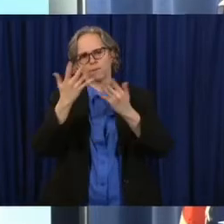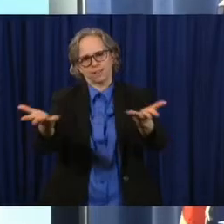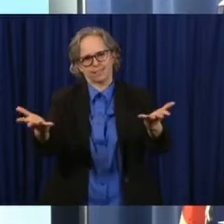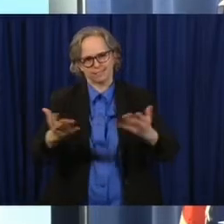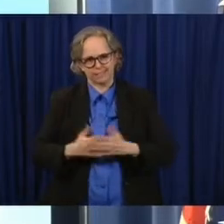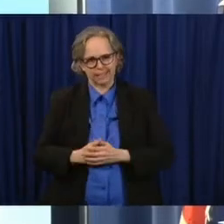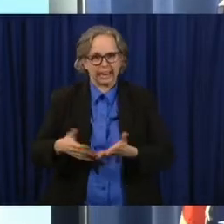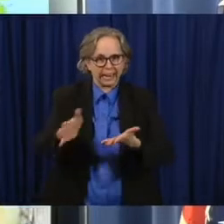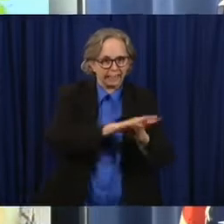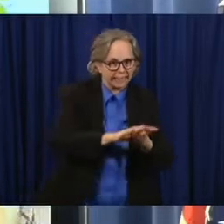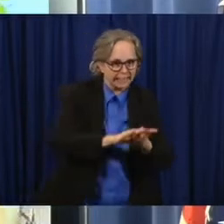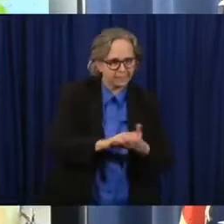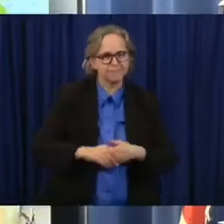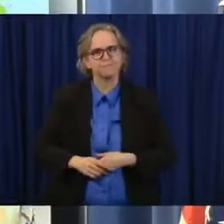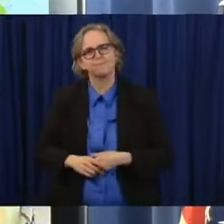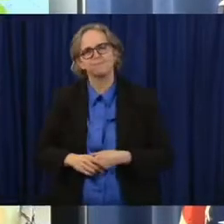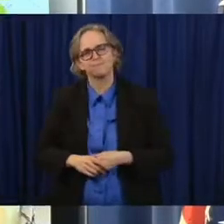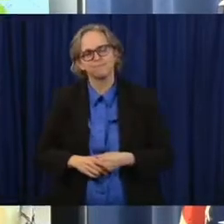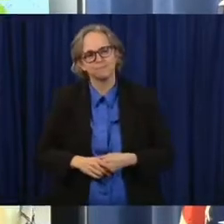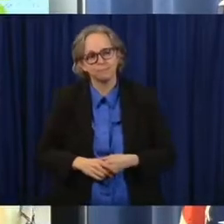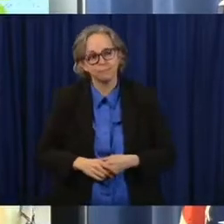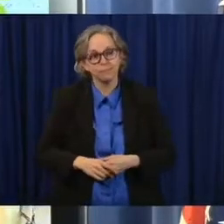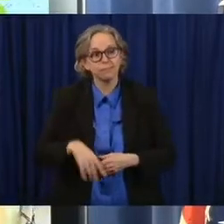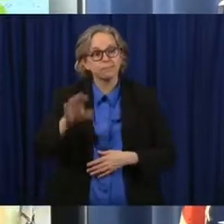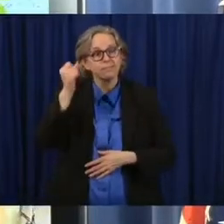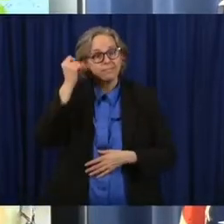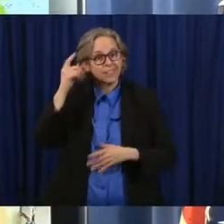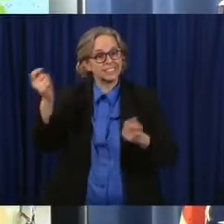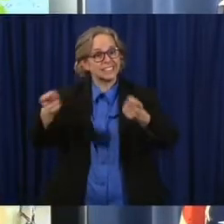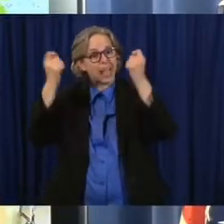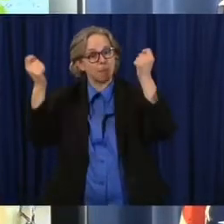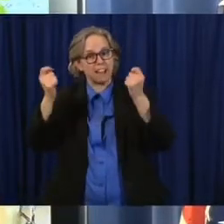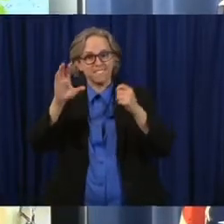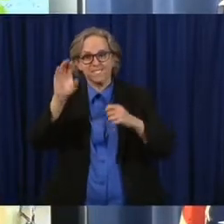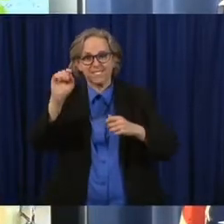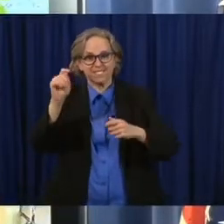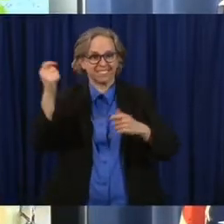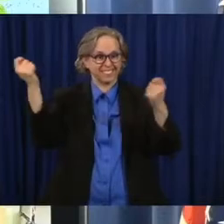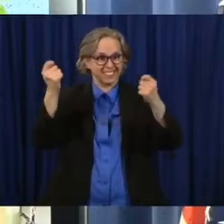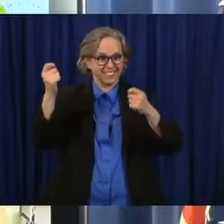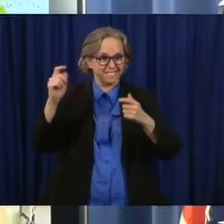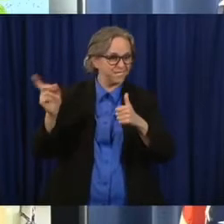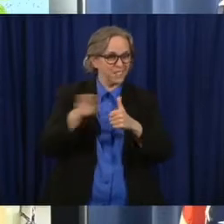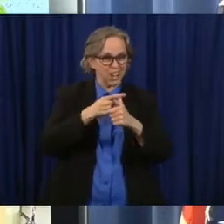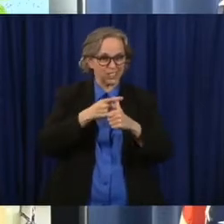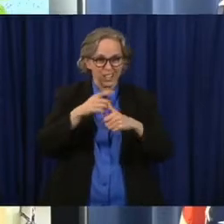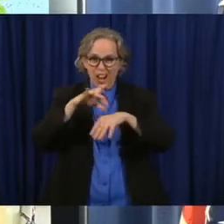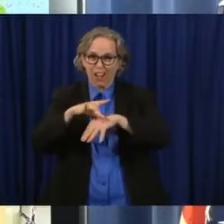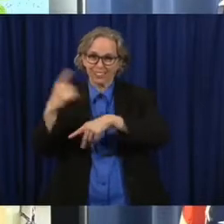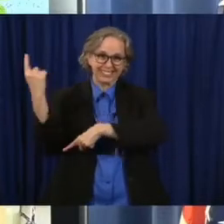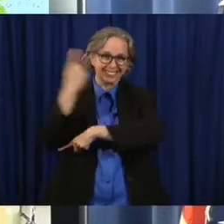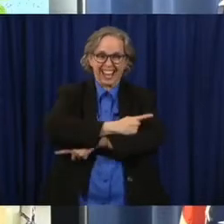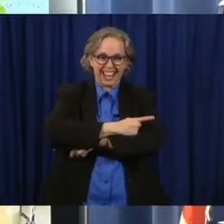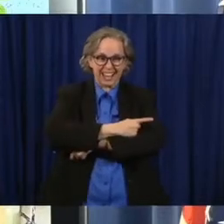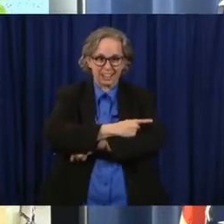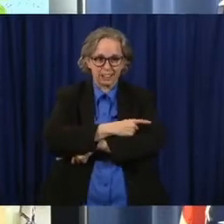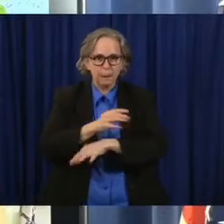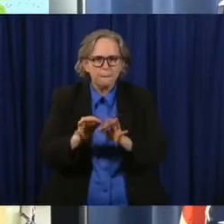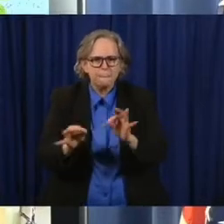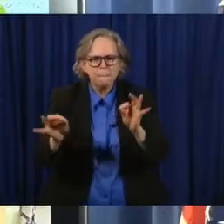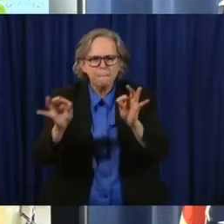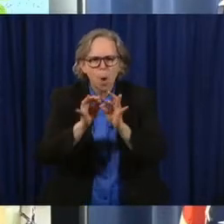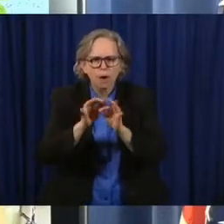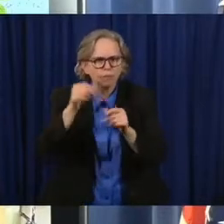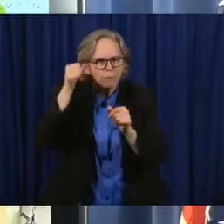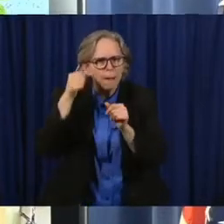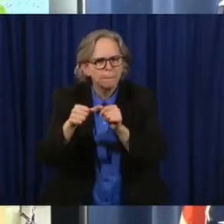trash-free. Thanks. As we celebrate the 50th anniversary of the first Earth Day, It's a day for us to remember how important it is for all